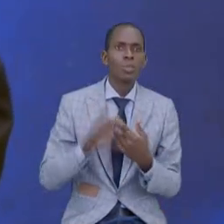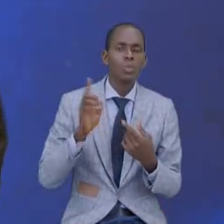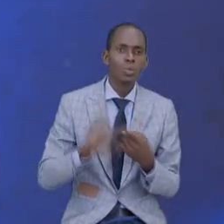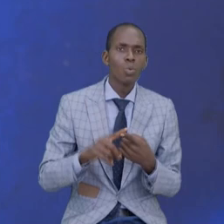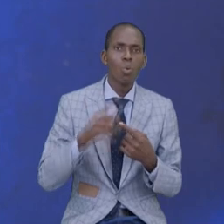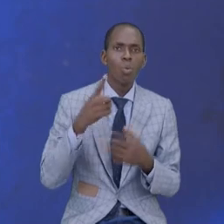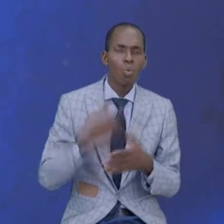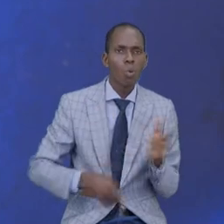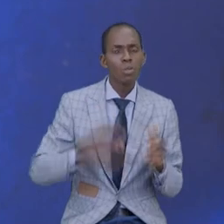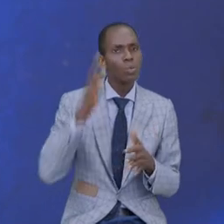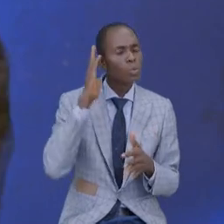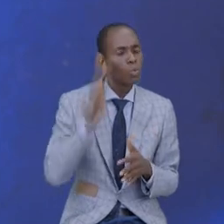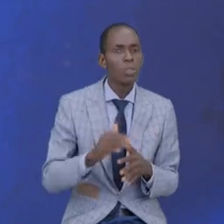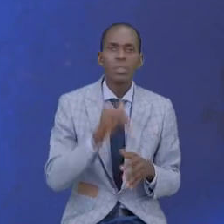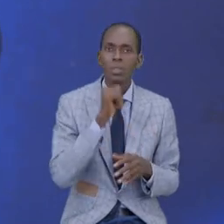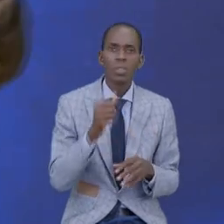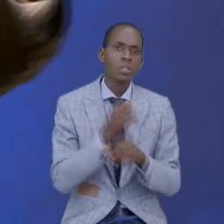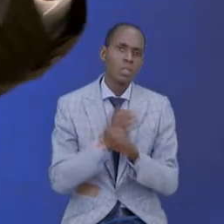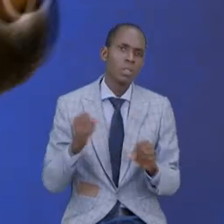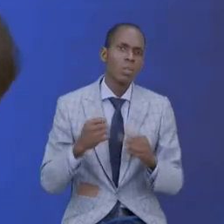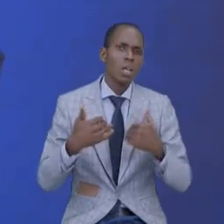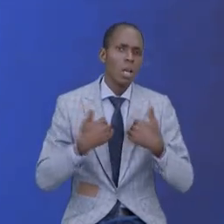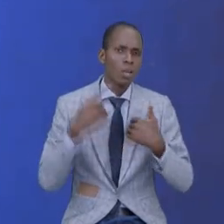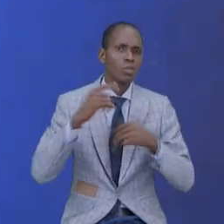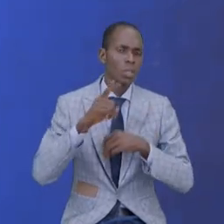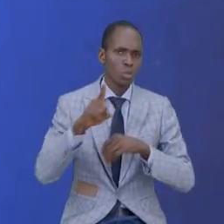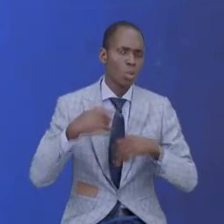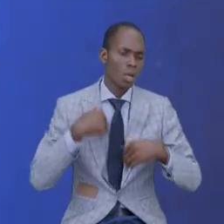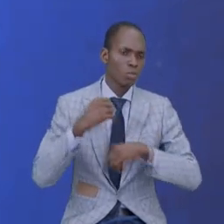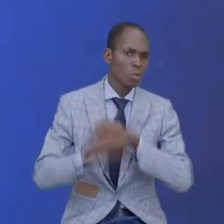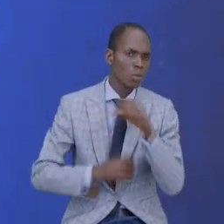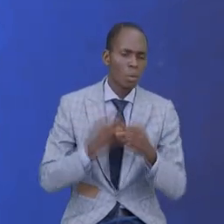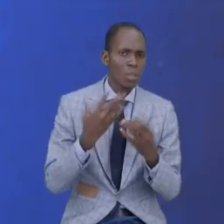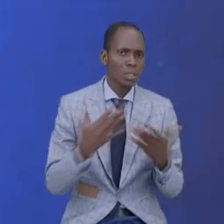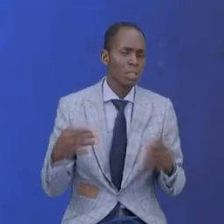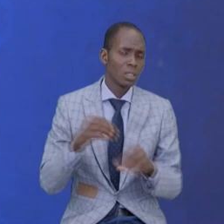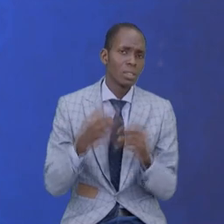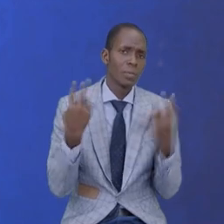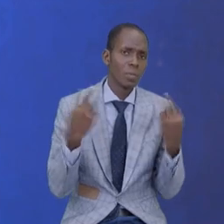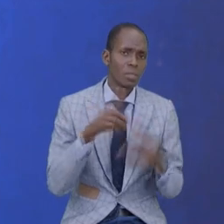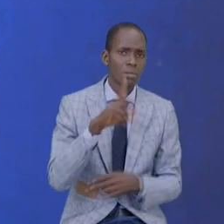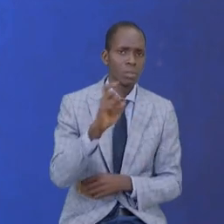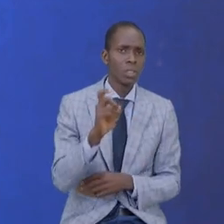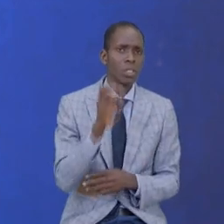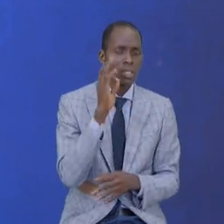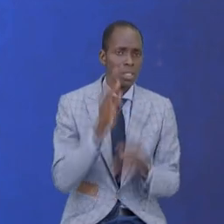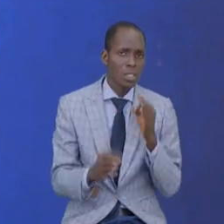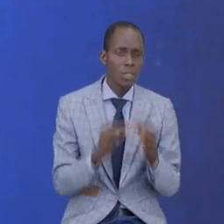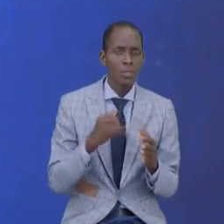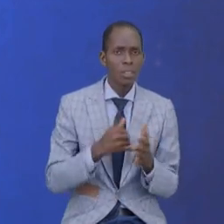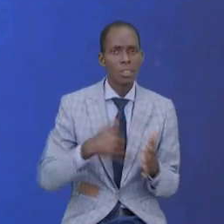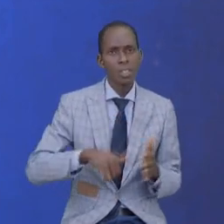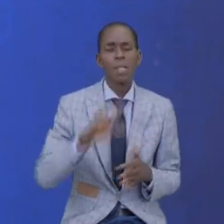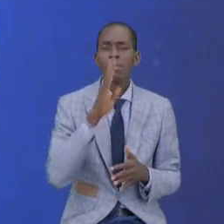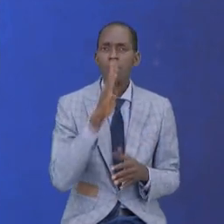will not save. Have you suffered so many things in vain? If it yet be